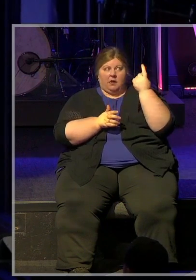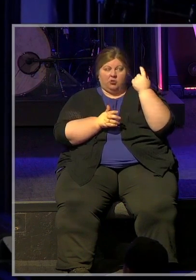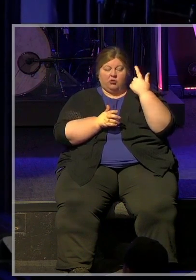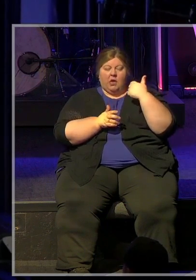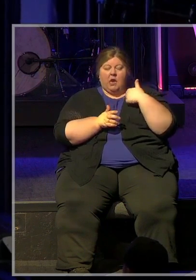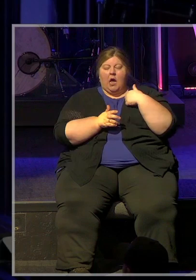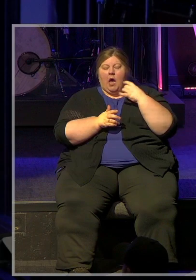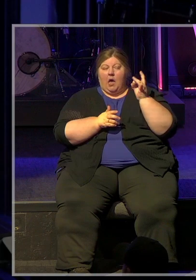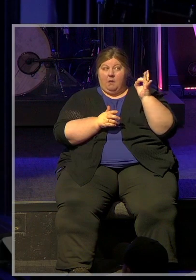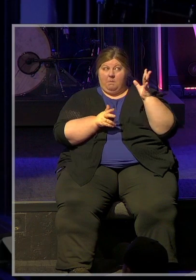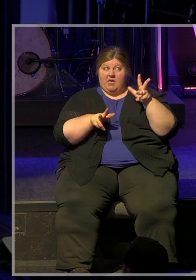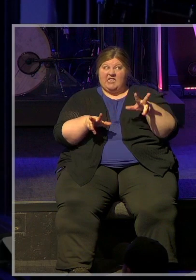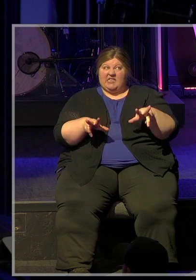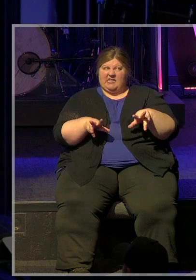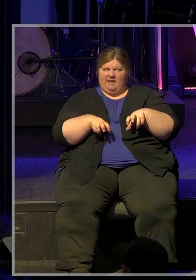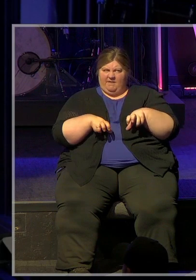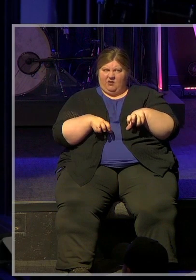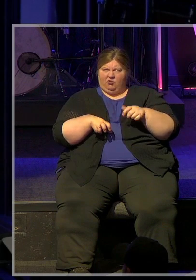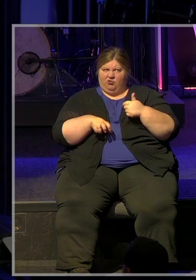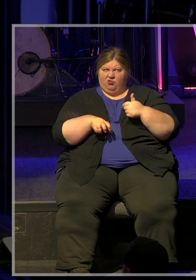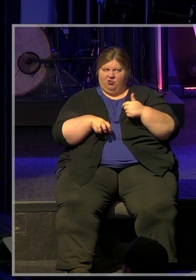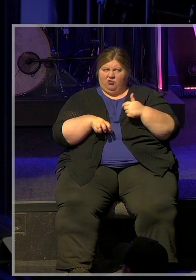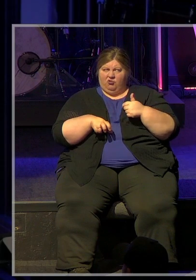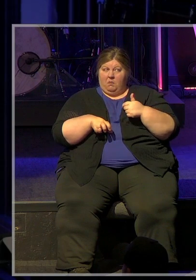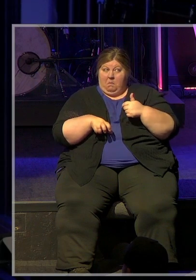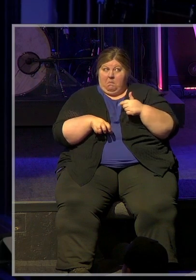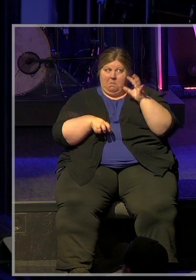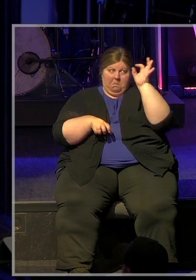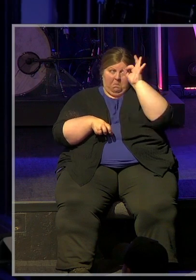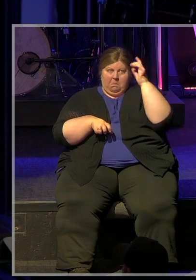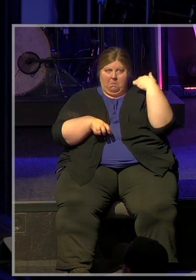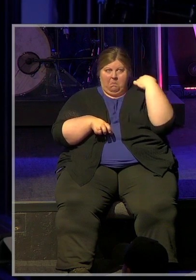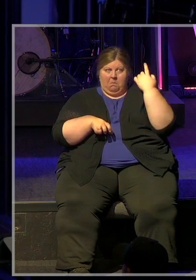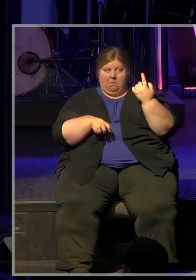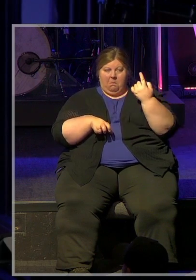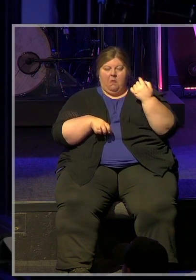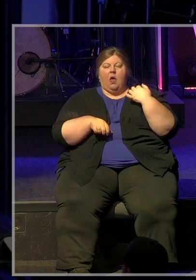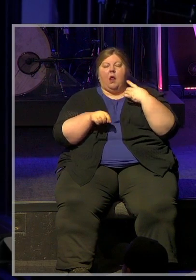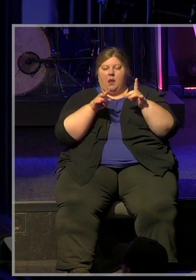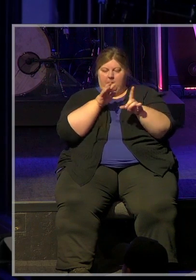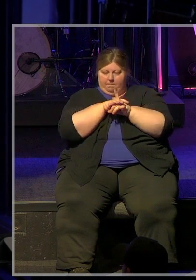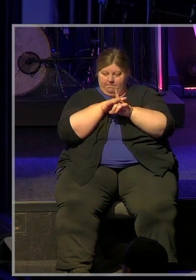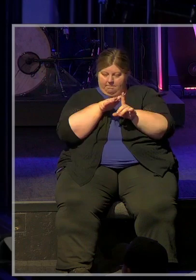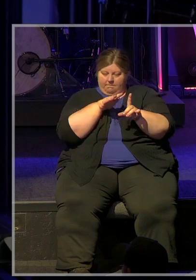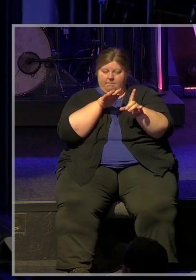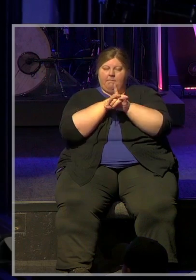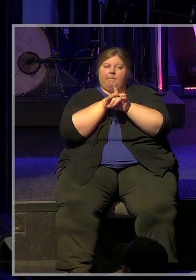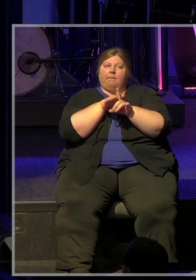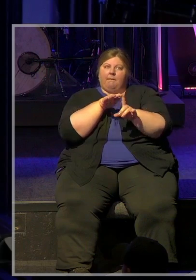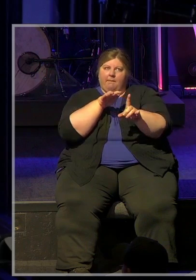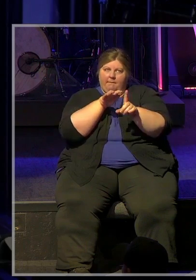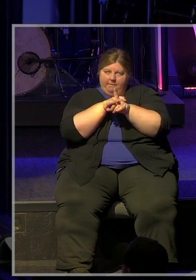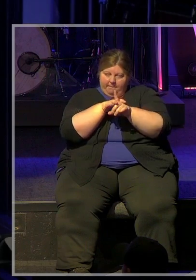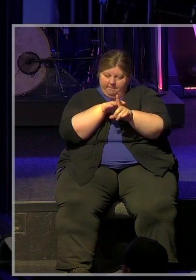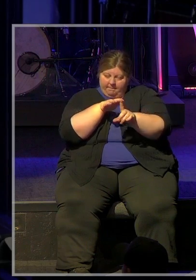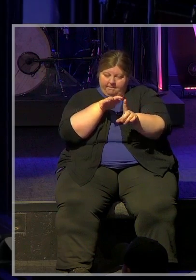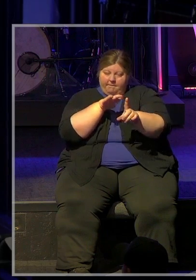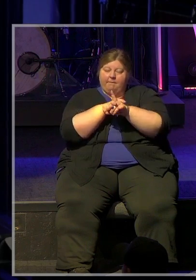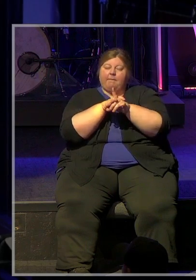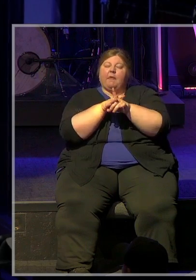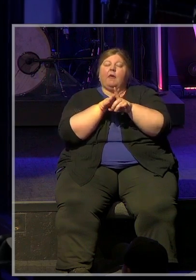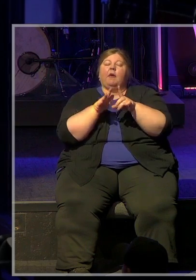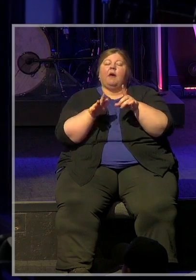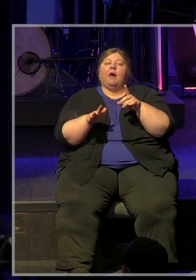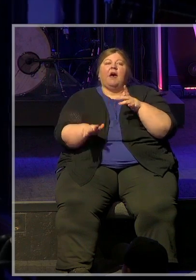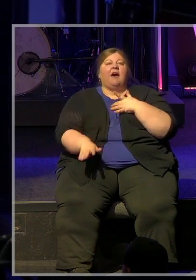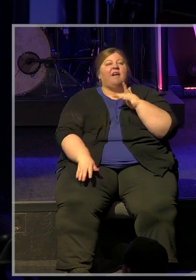I actually was. And it begins to come up day after day after day after day. When I